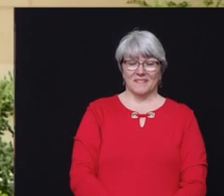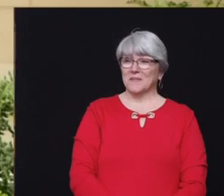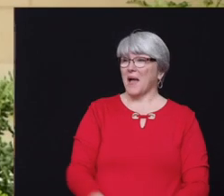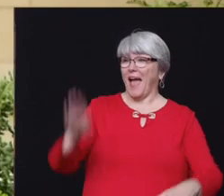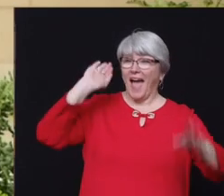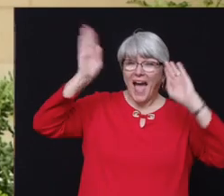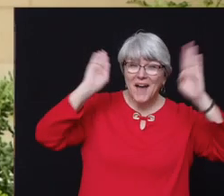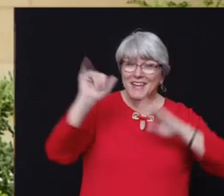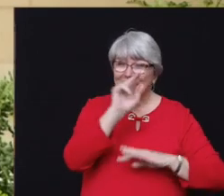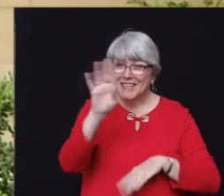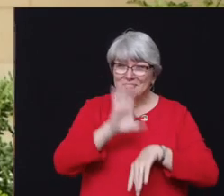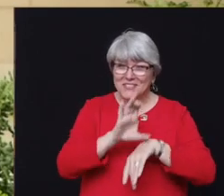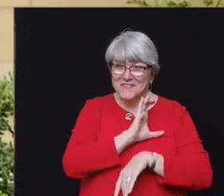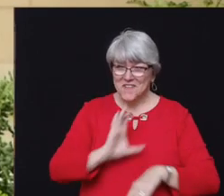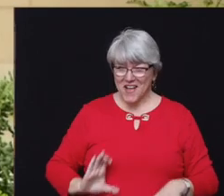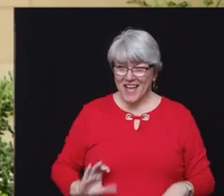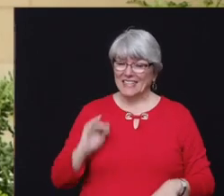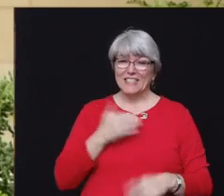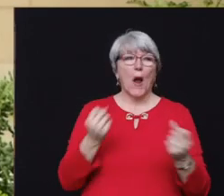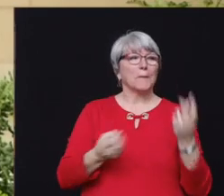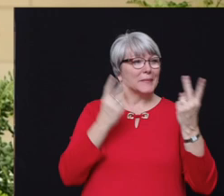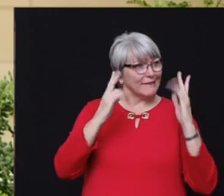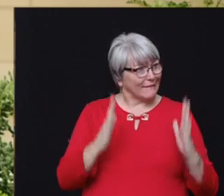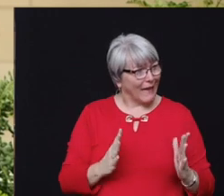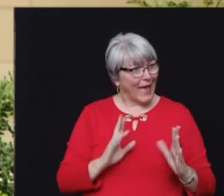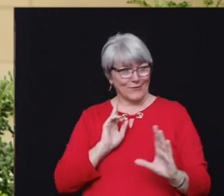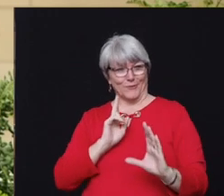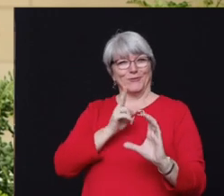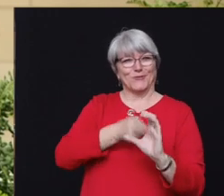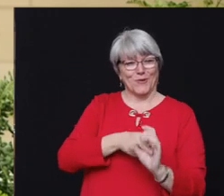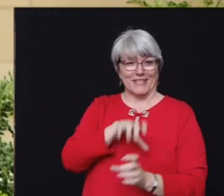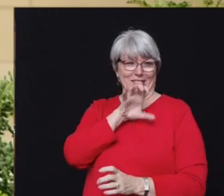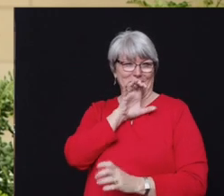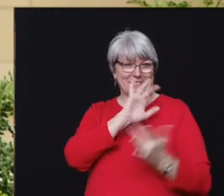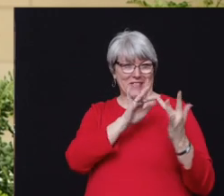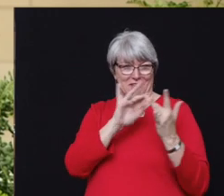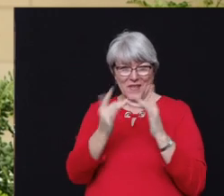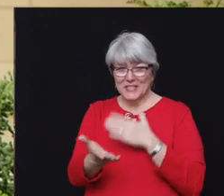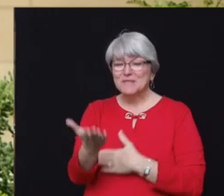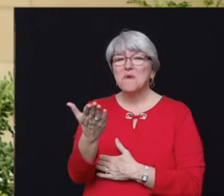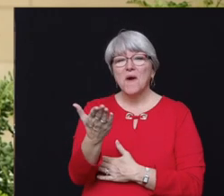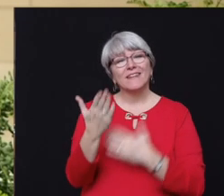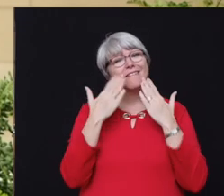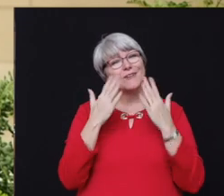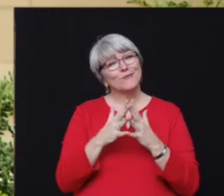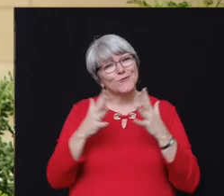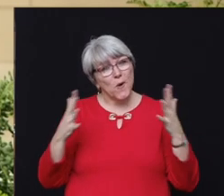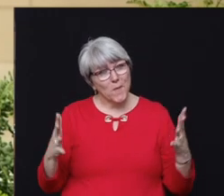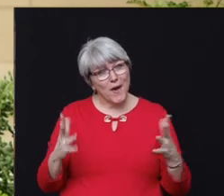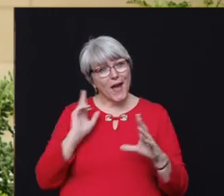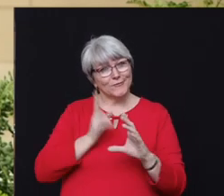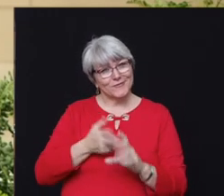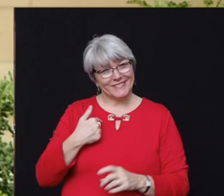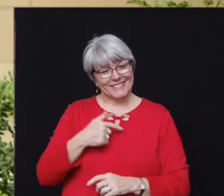Well, howdy, A&M Church of Christ, and our many guests who are joining us via the internet this morning. Thanks so much for being